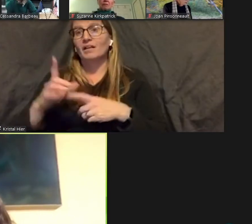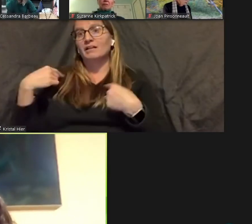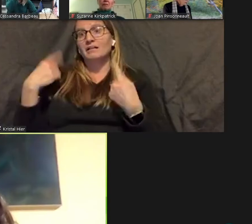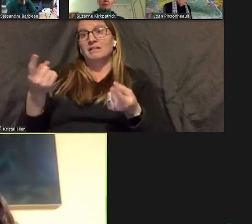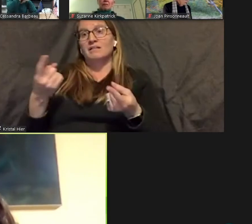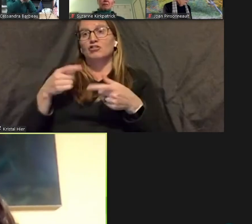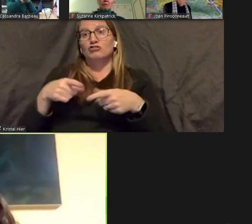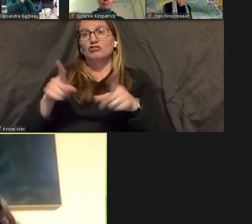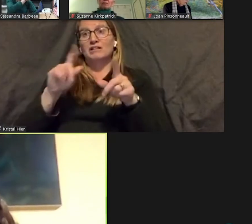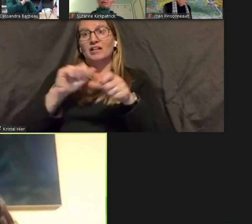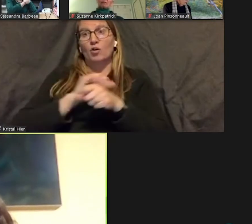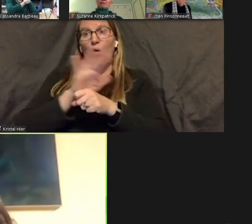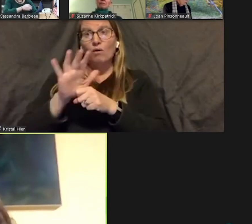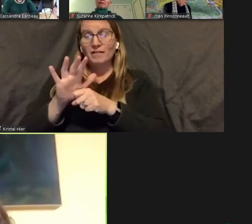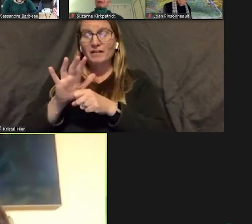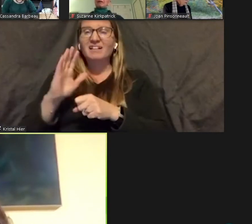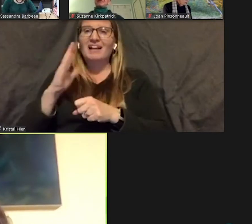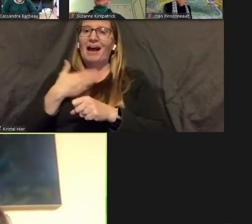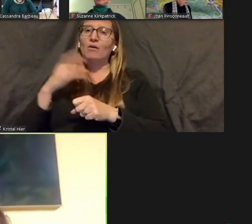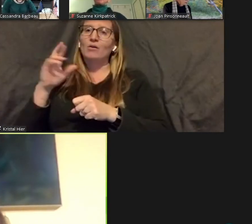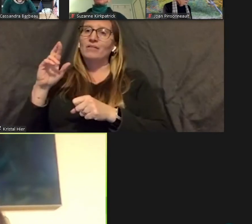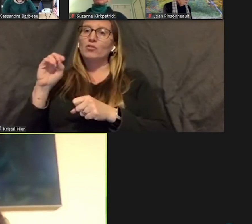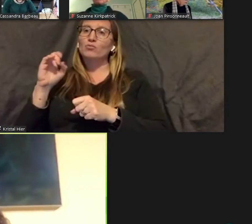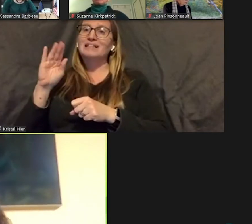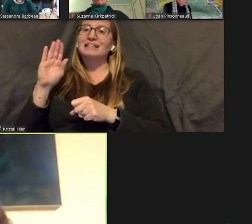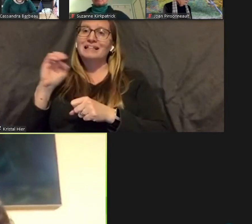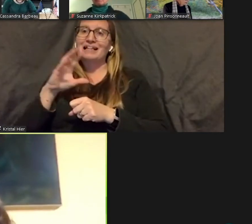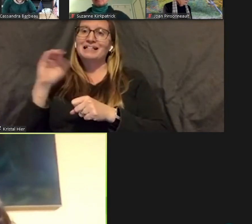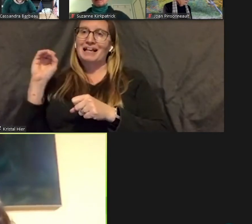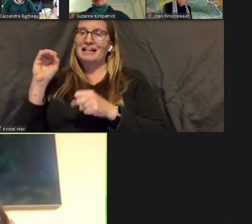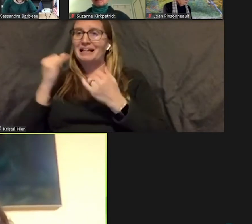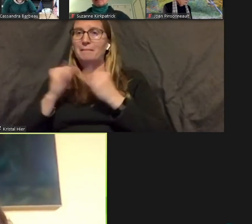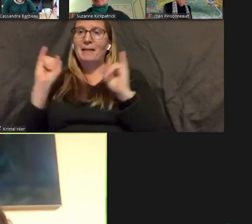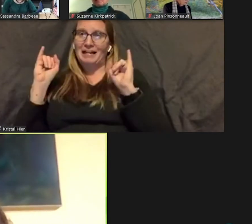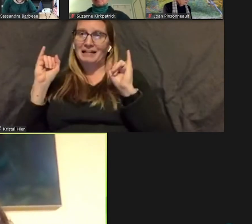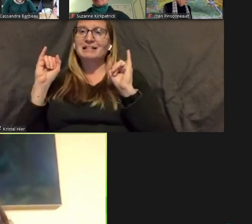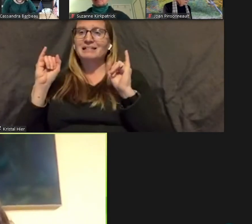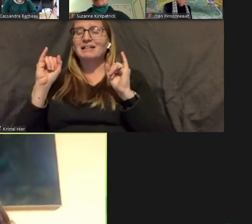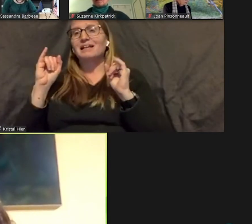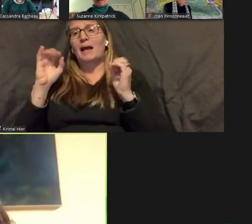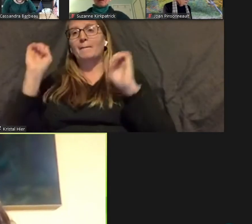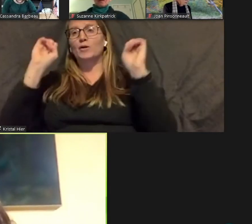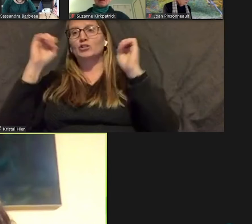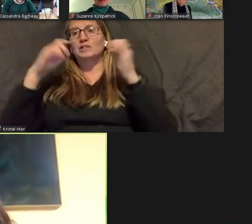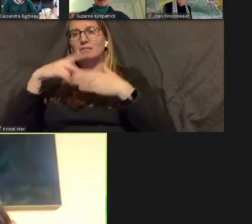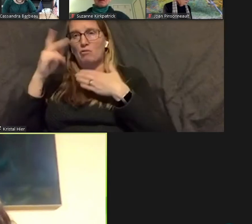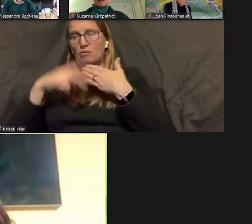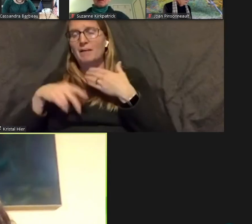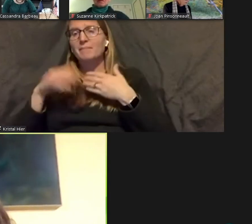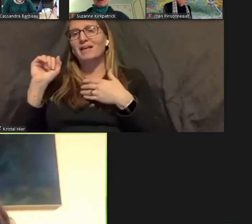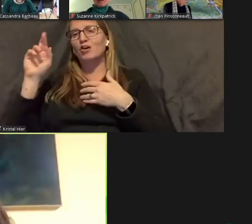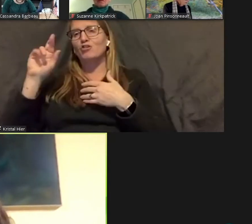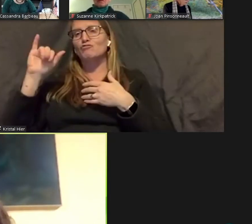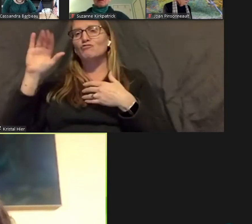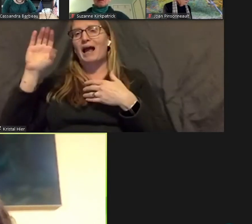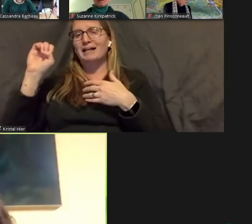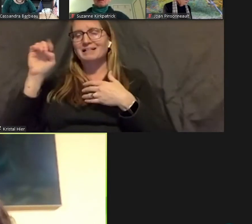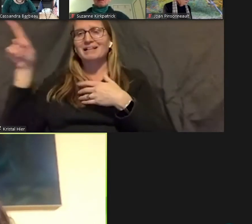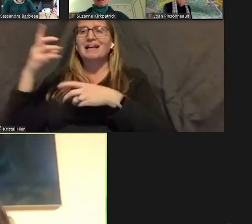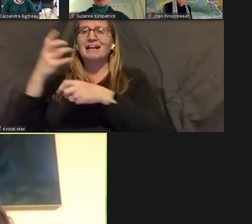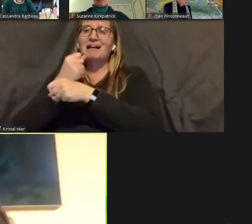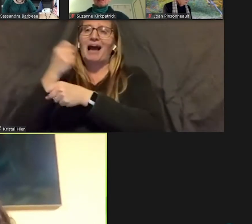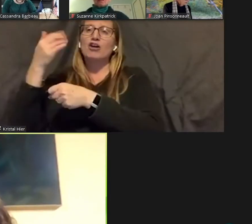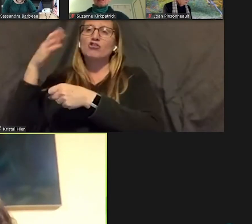the Resilience and Independence in the State of Emergency program, called RISE for short, used COVID grant money to provide